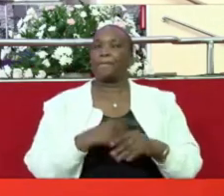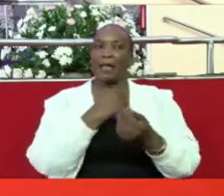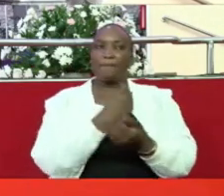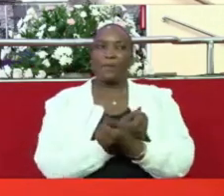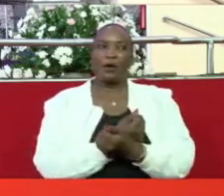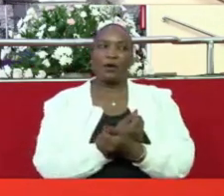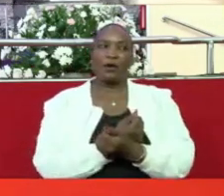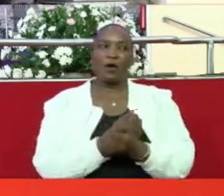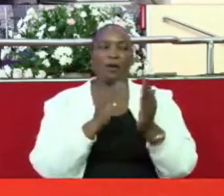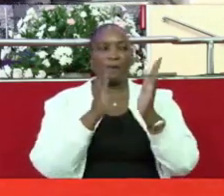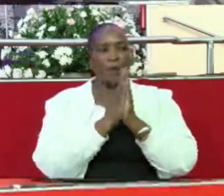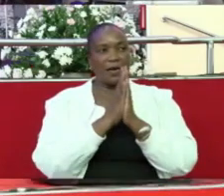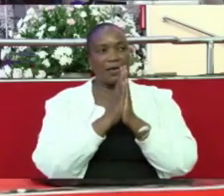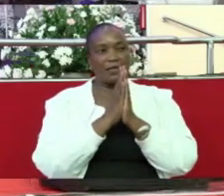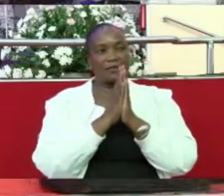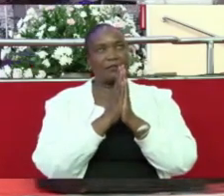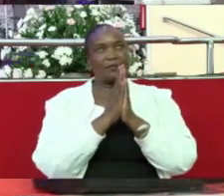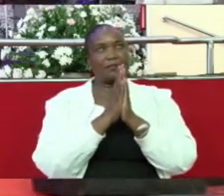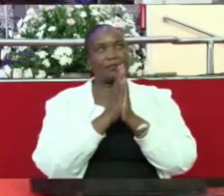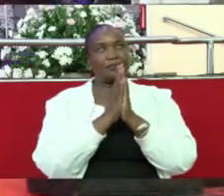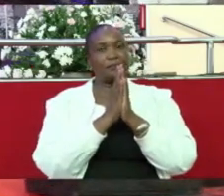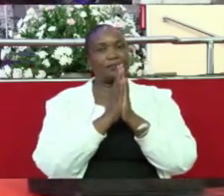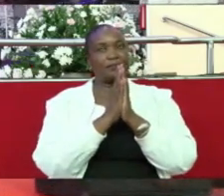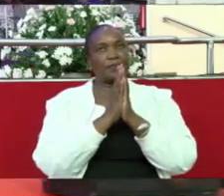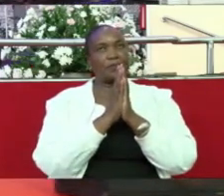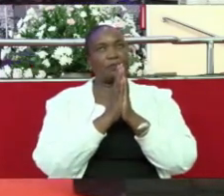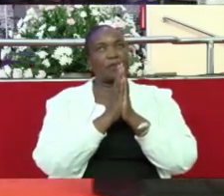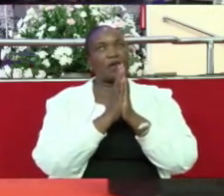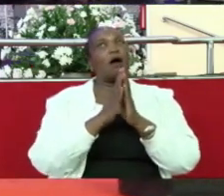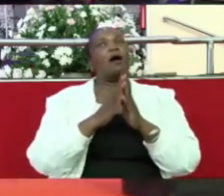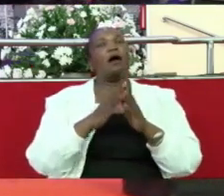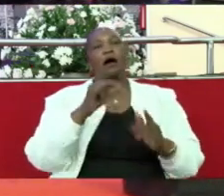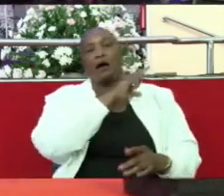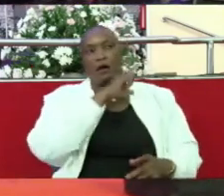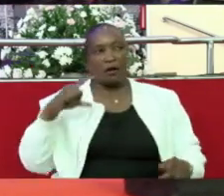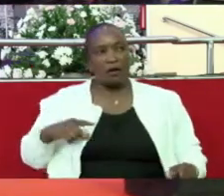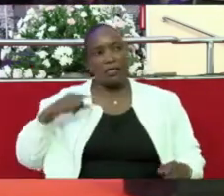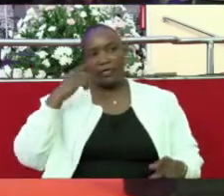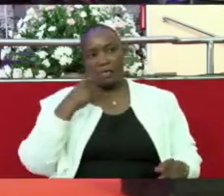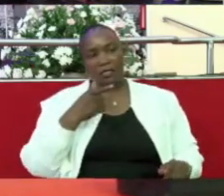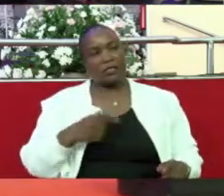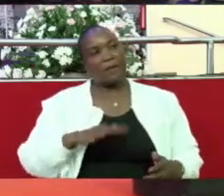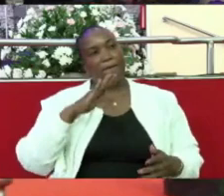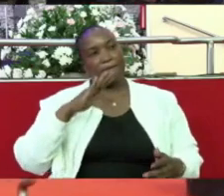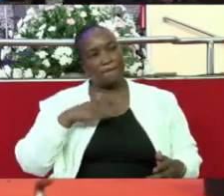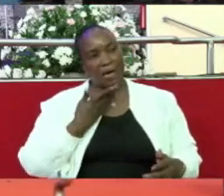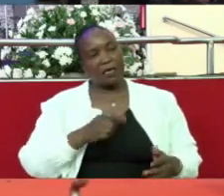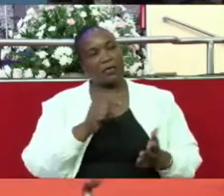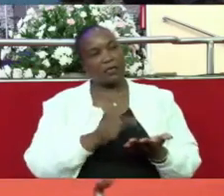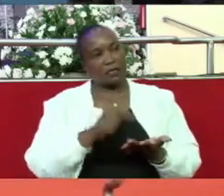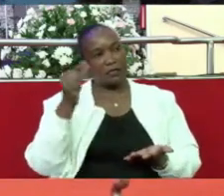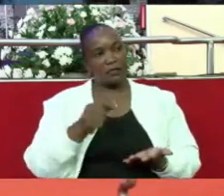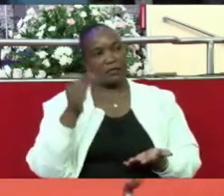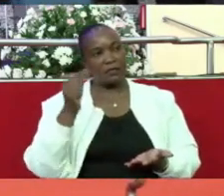prayed, the Lord said, my grace is sufficient. You know, as much as God wants to come